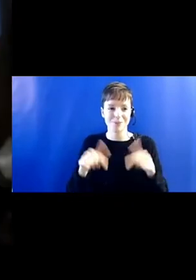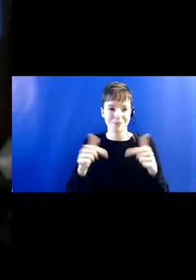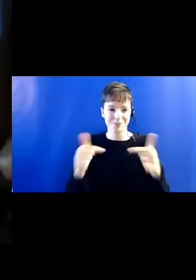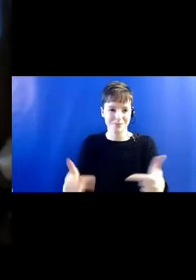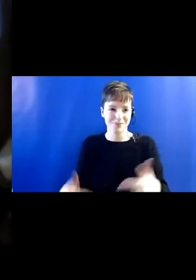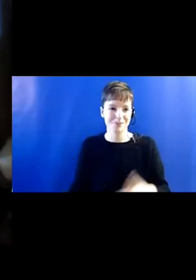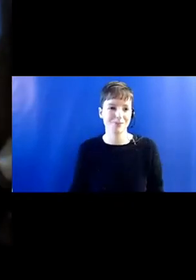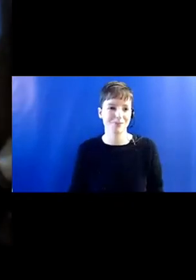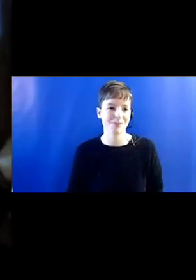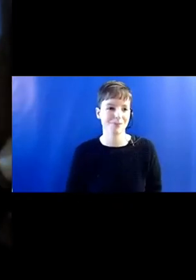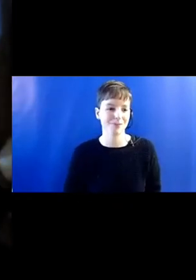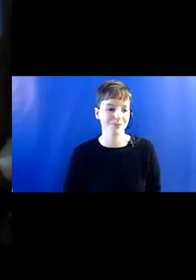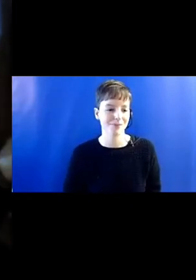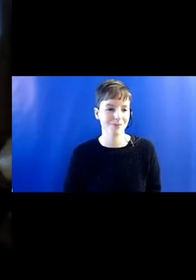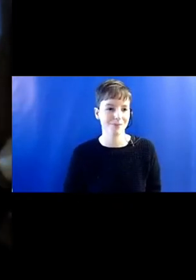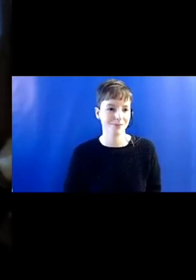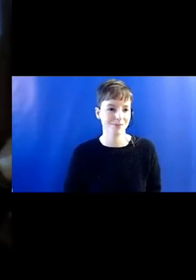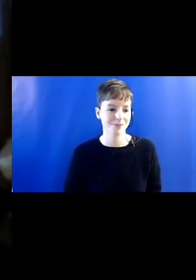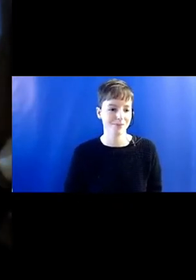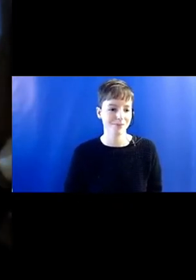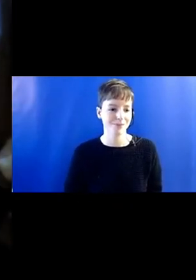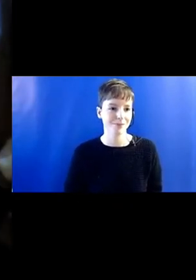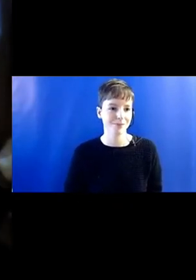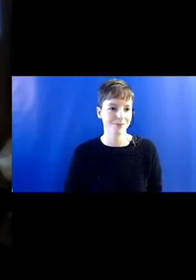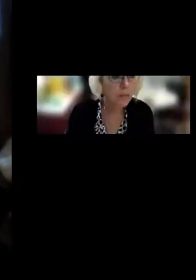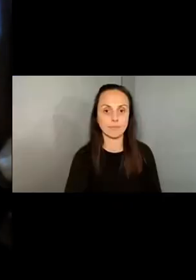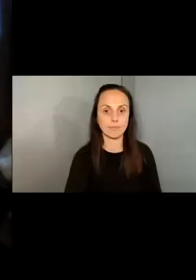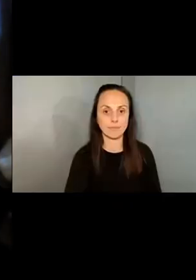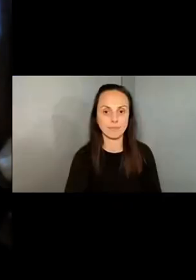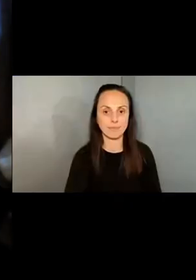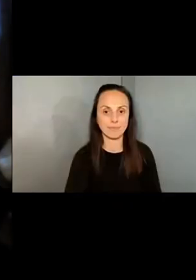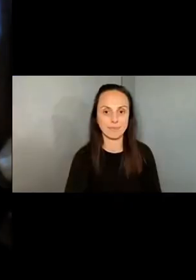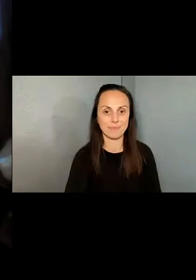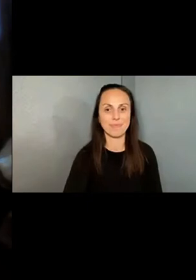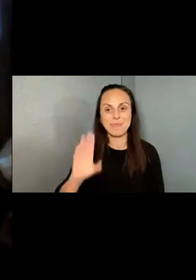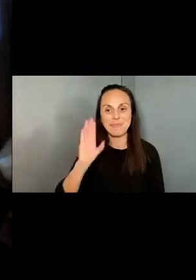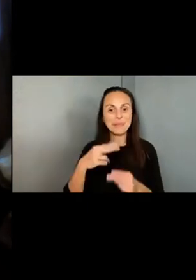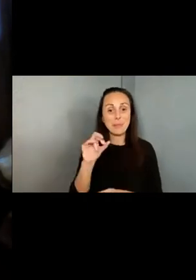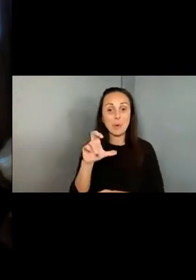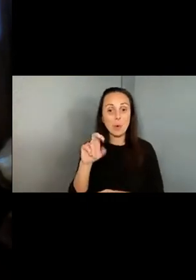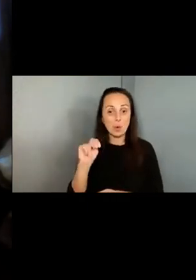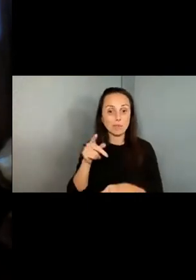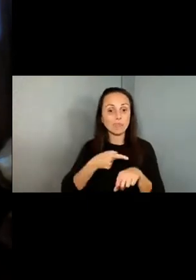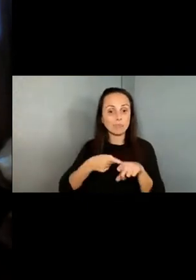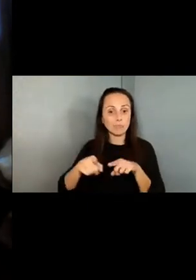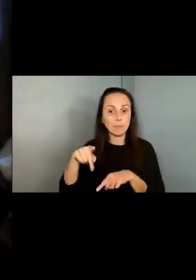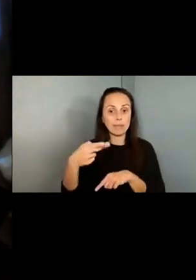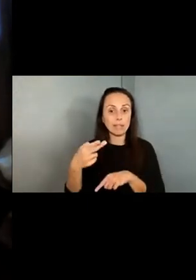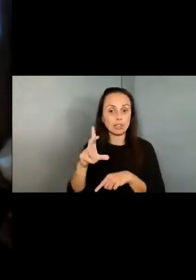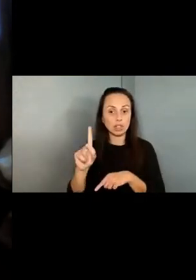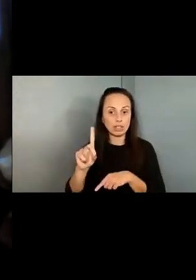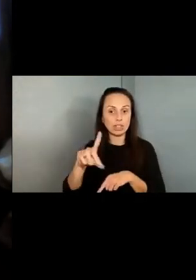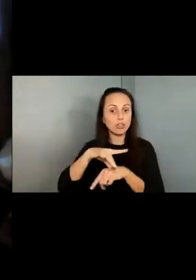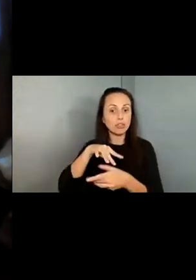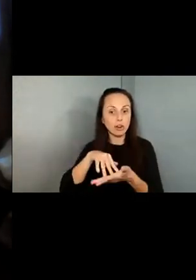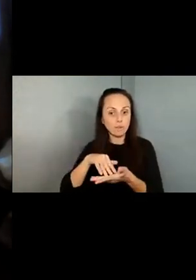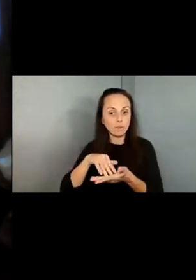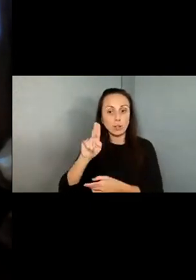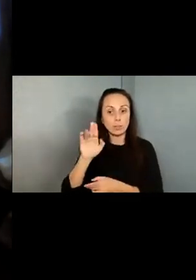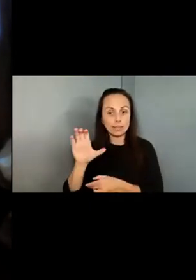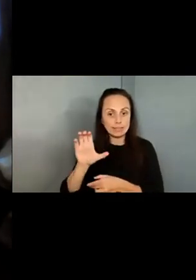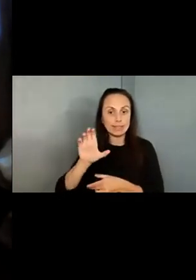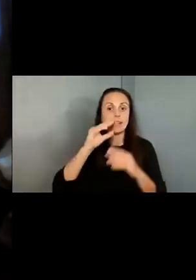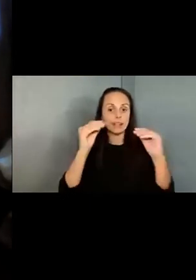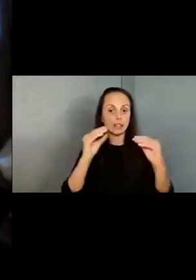Thank you so much. Once again, my name is Corin, a PhD candidate and TA in geography at UBC and an instructor at